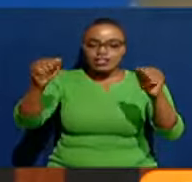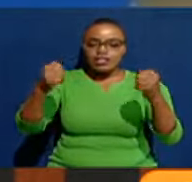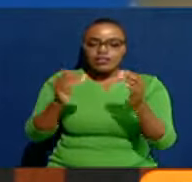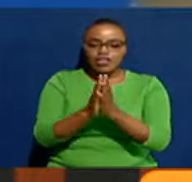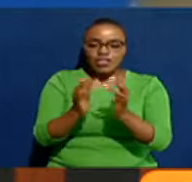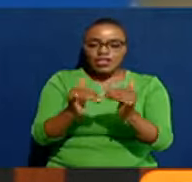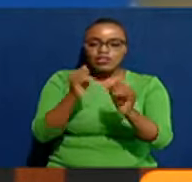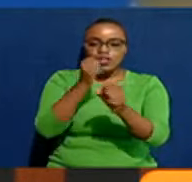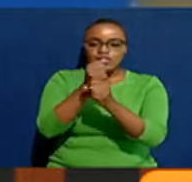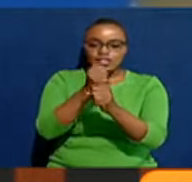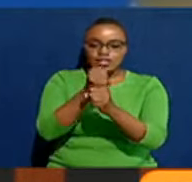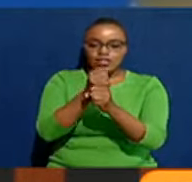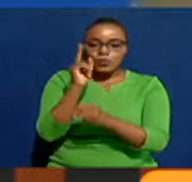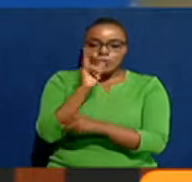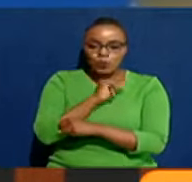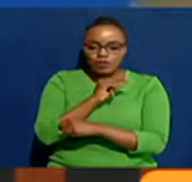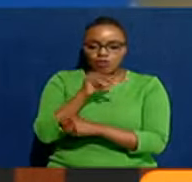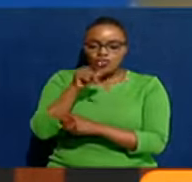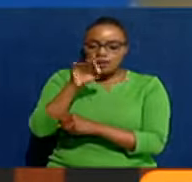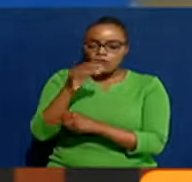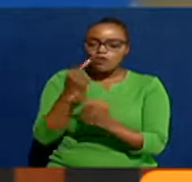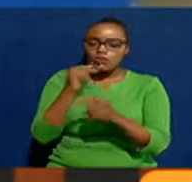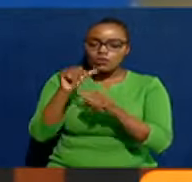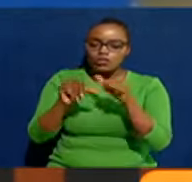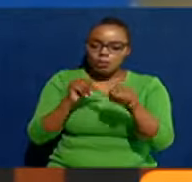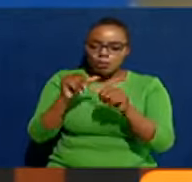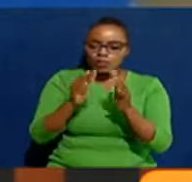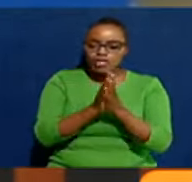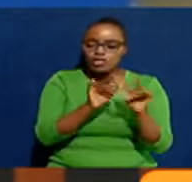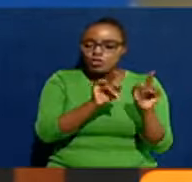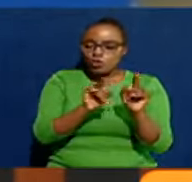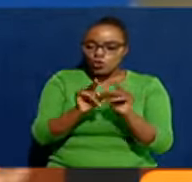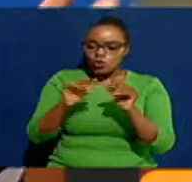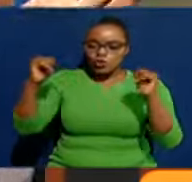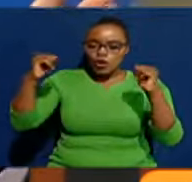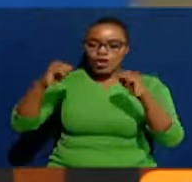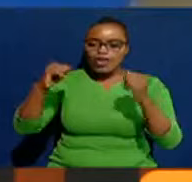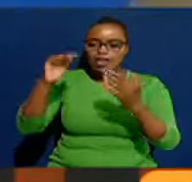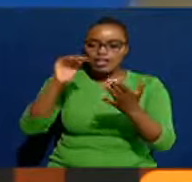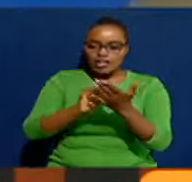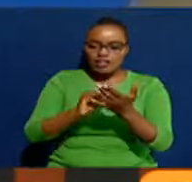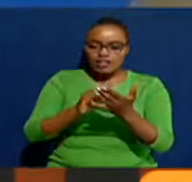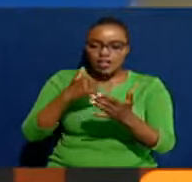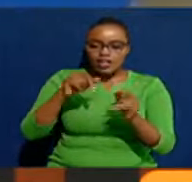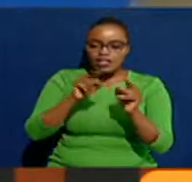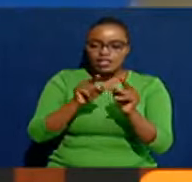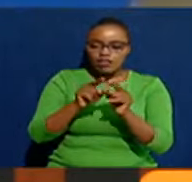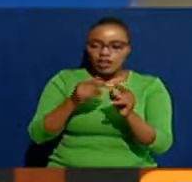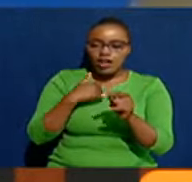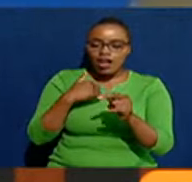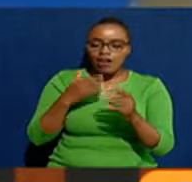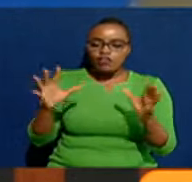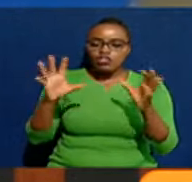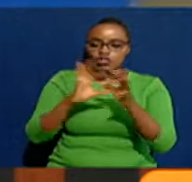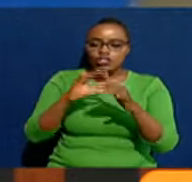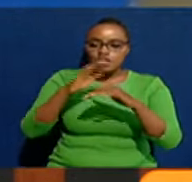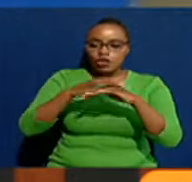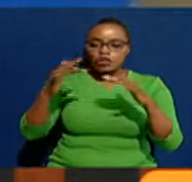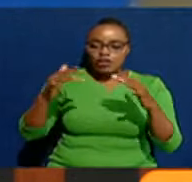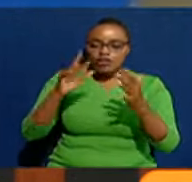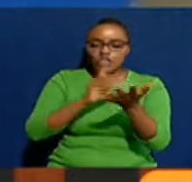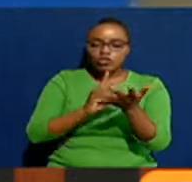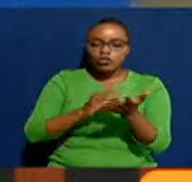trials that Prof has talked about, and which I agree again with our colleague who is joining us online, Dr.